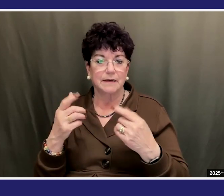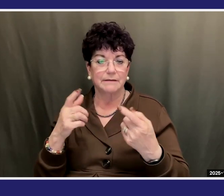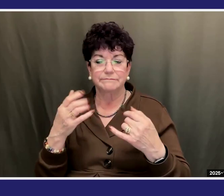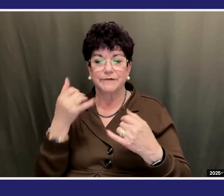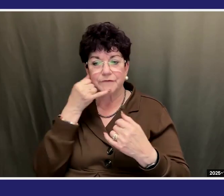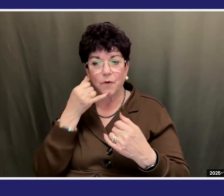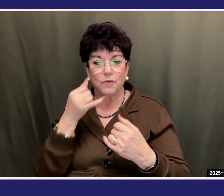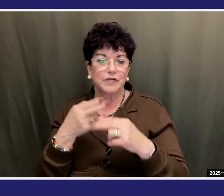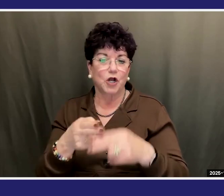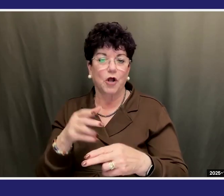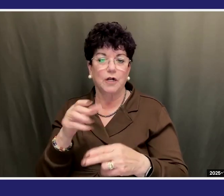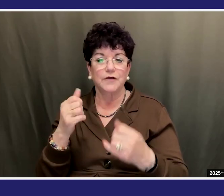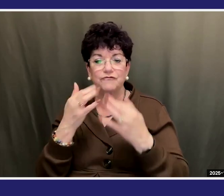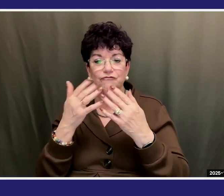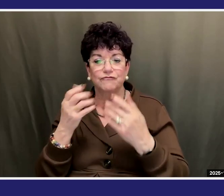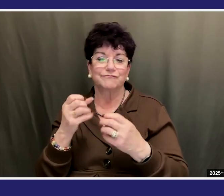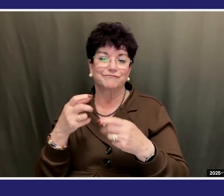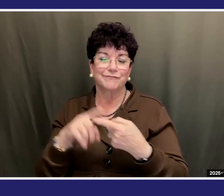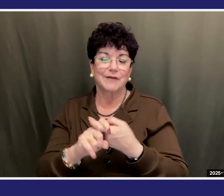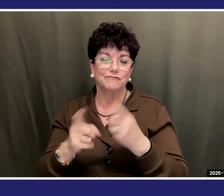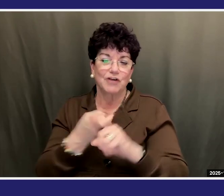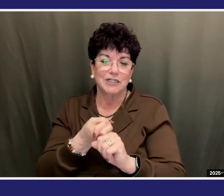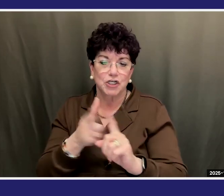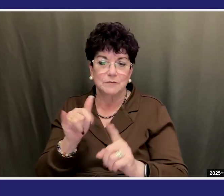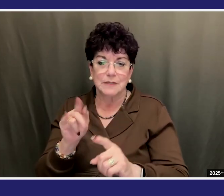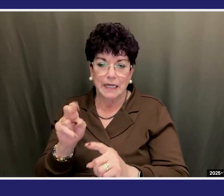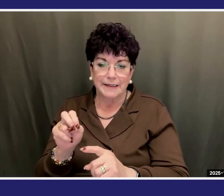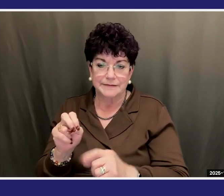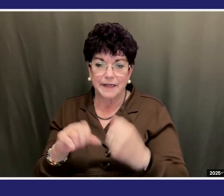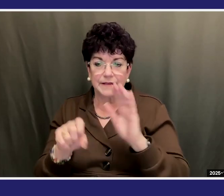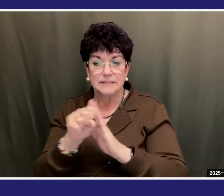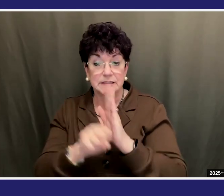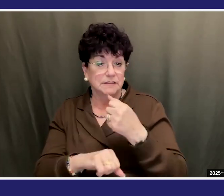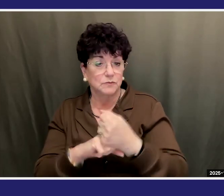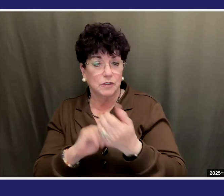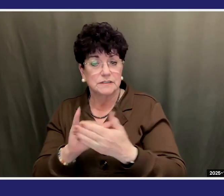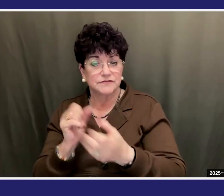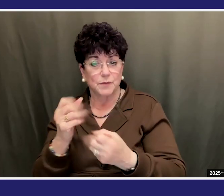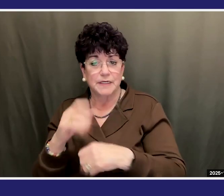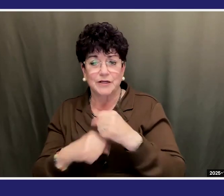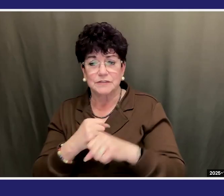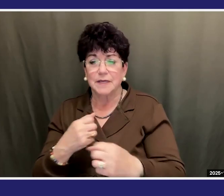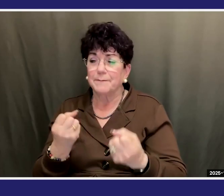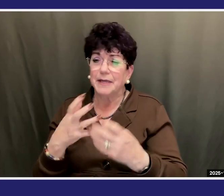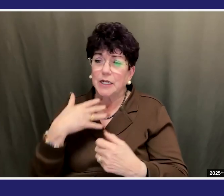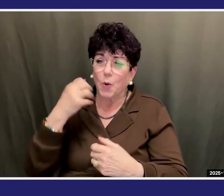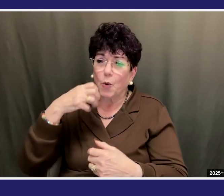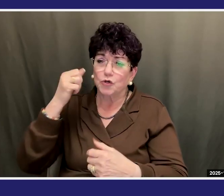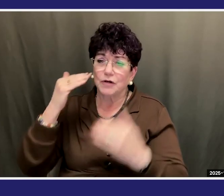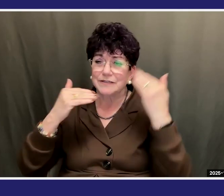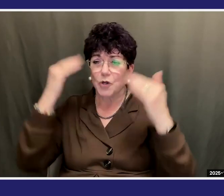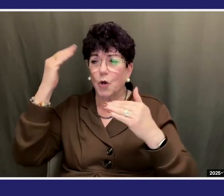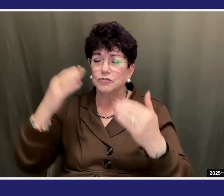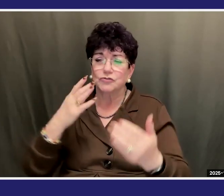see this as a population-based prevention strategy. Many older adults don't feel comfortable accessing traditional behavioral